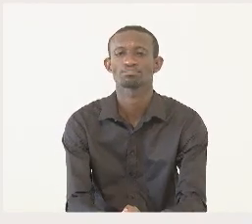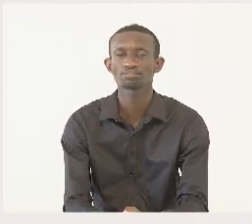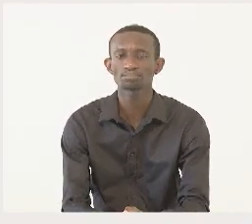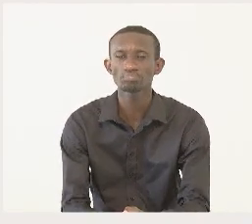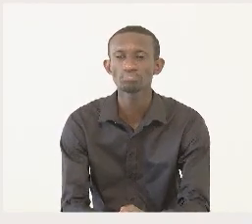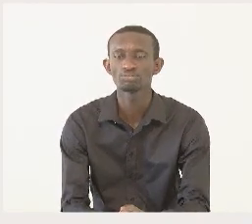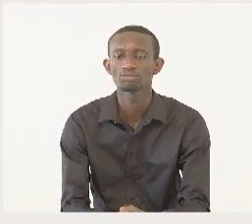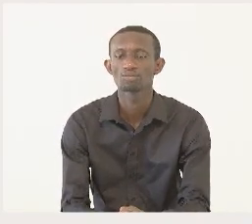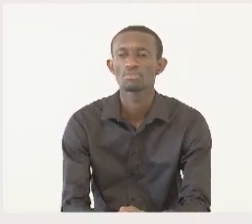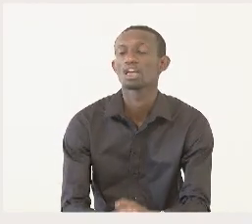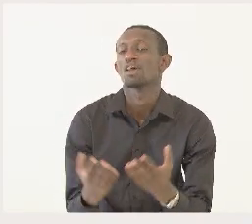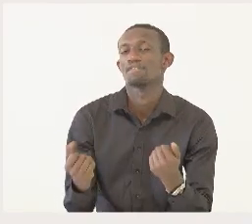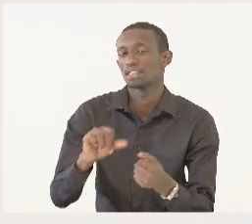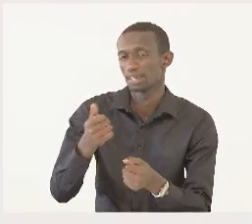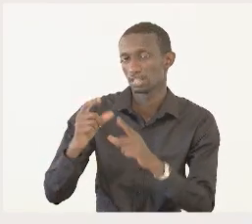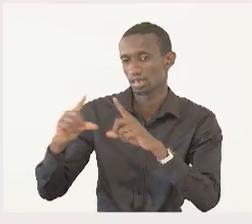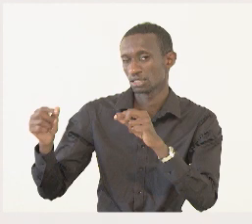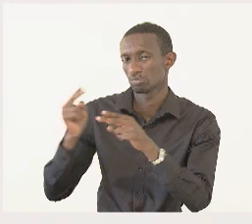I have another one which is called